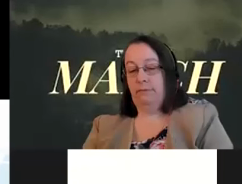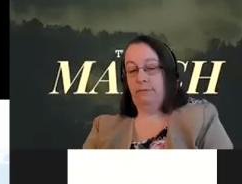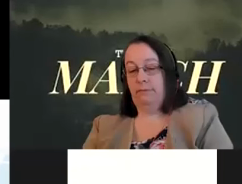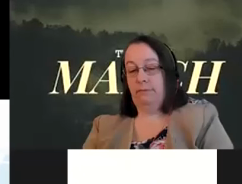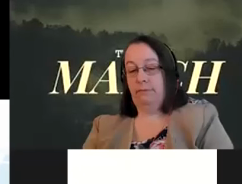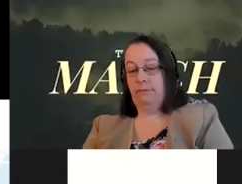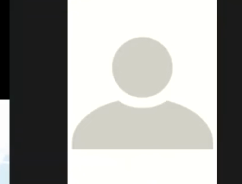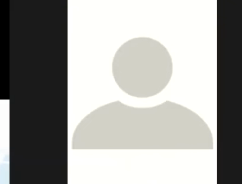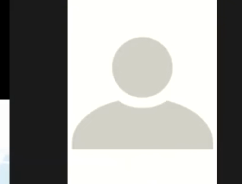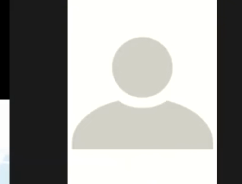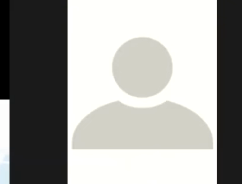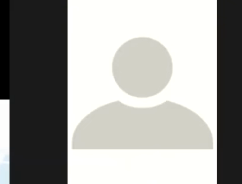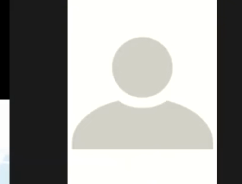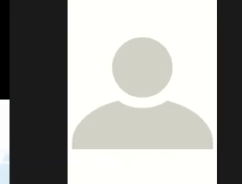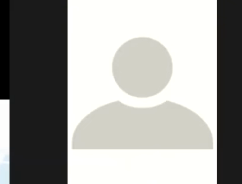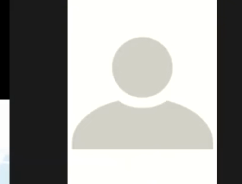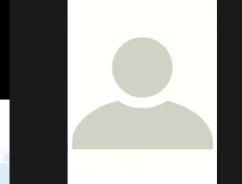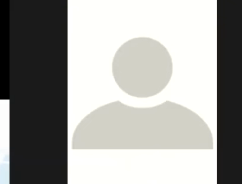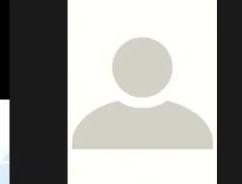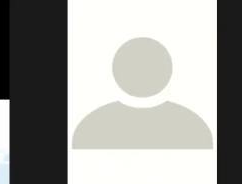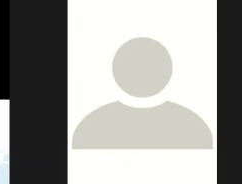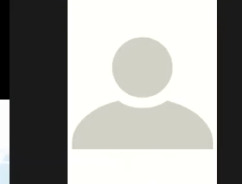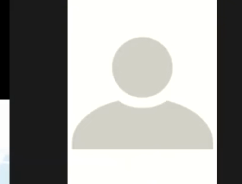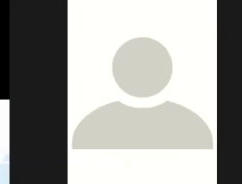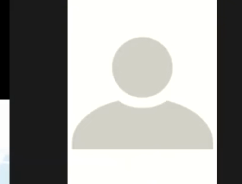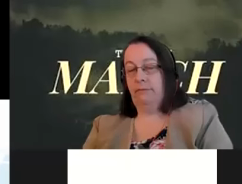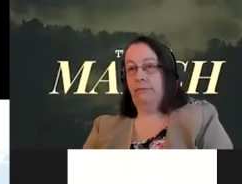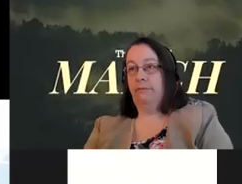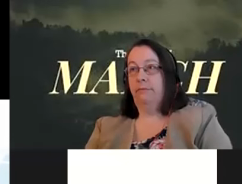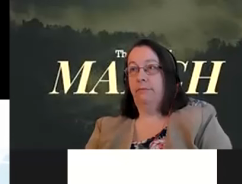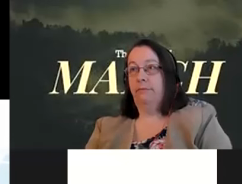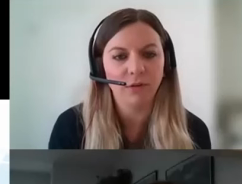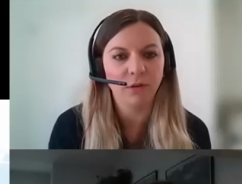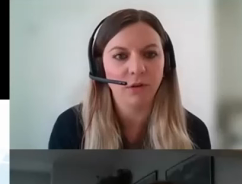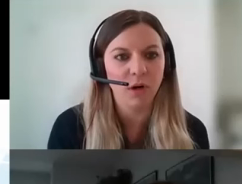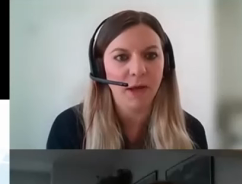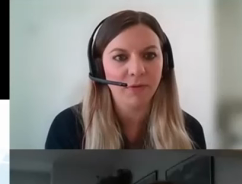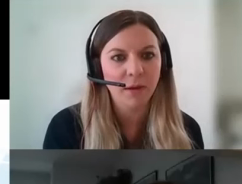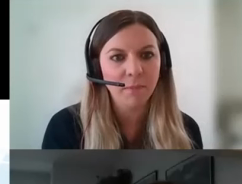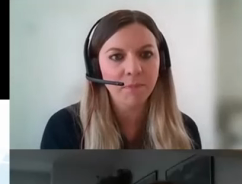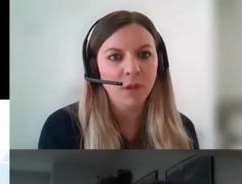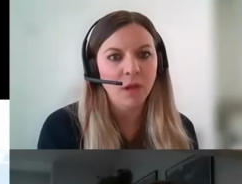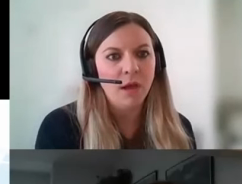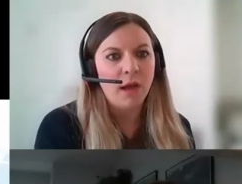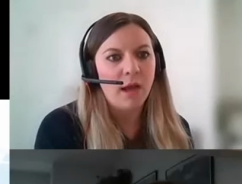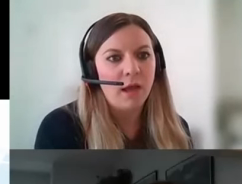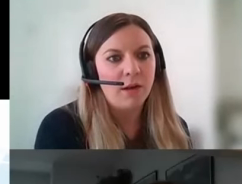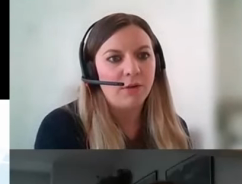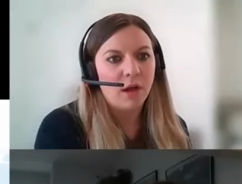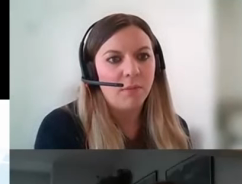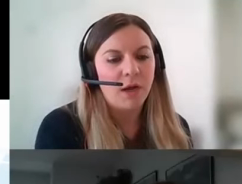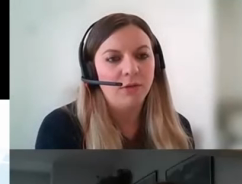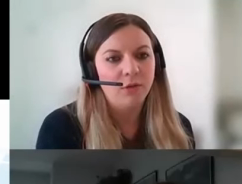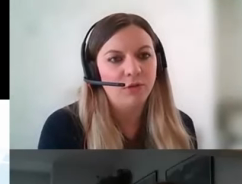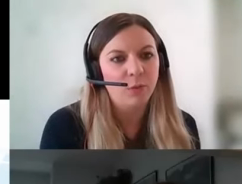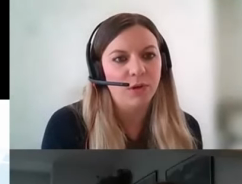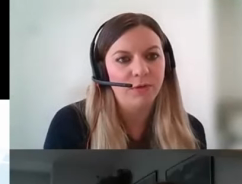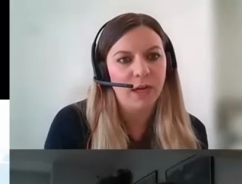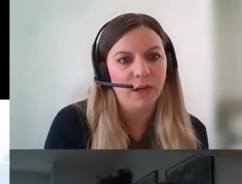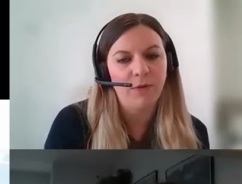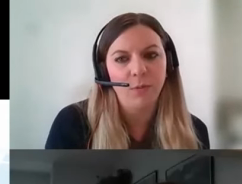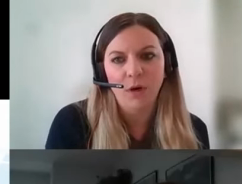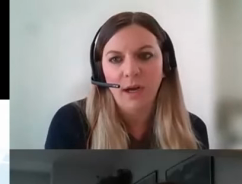briefly introduce our speakers. Their full bios are on the Bizabo platform if you'd like to learn more about them. And I also